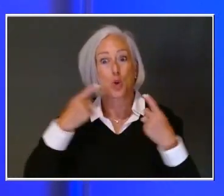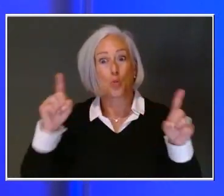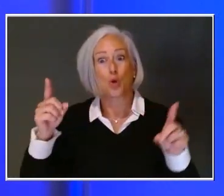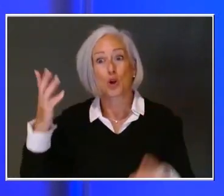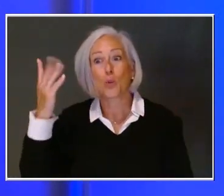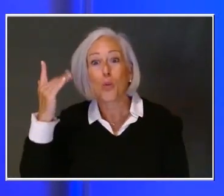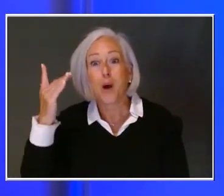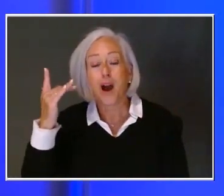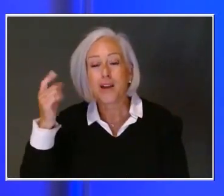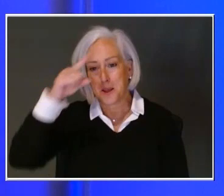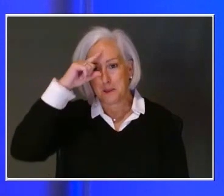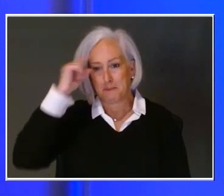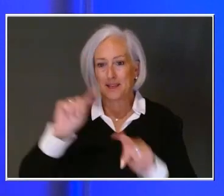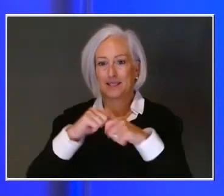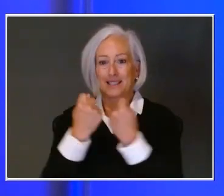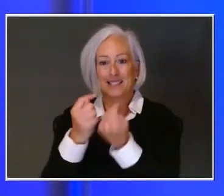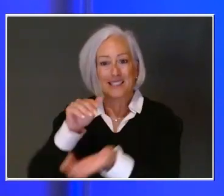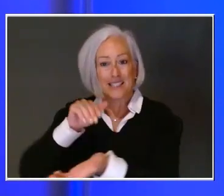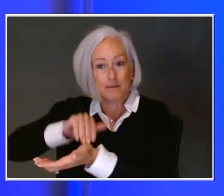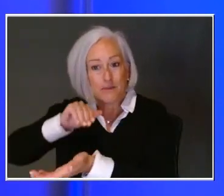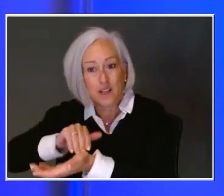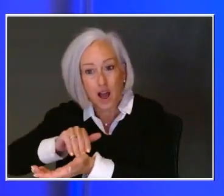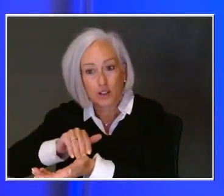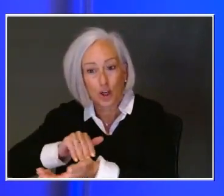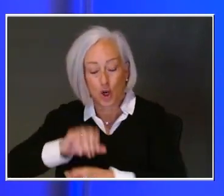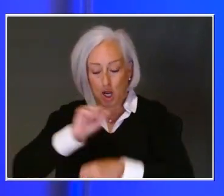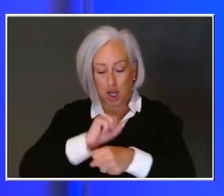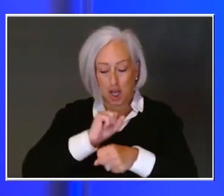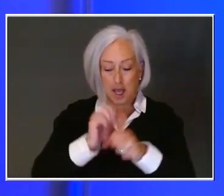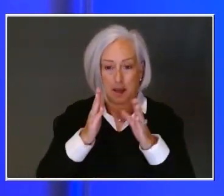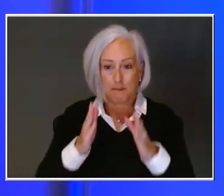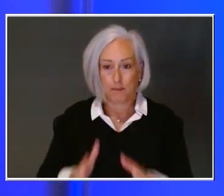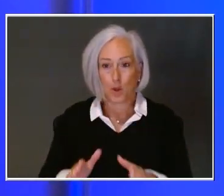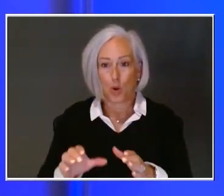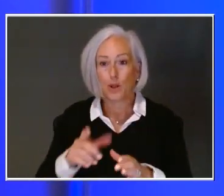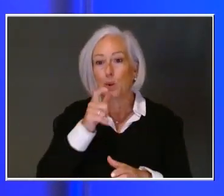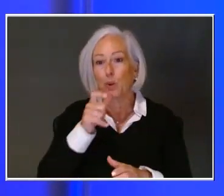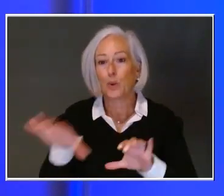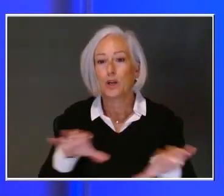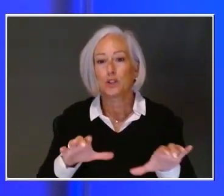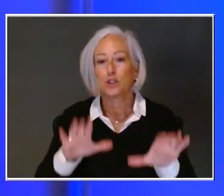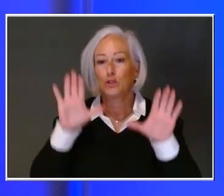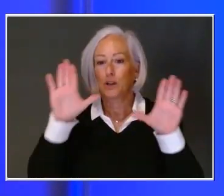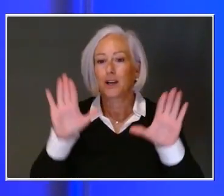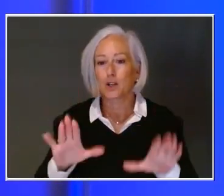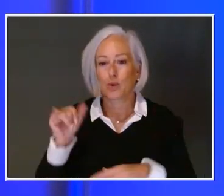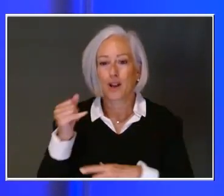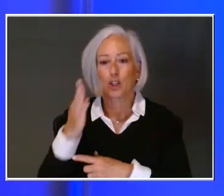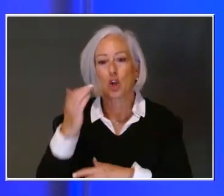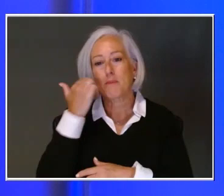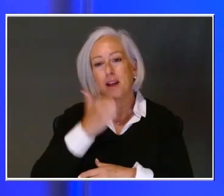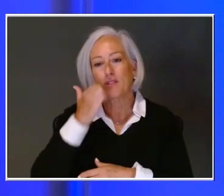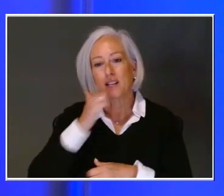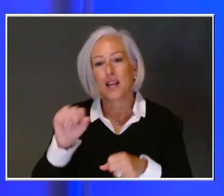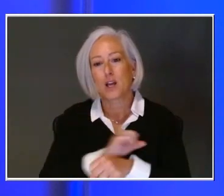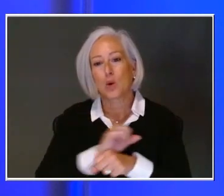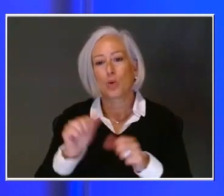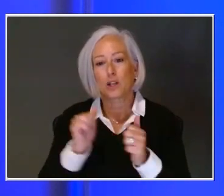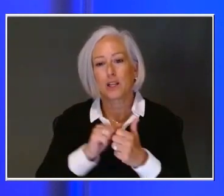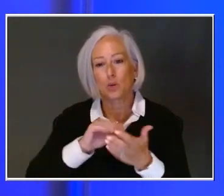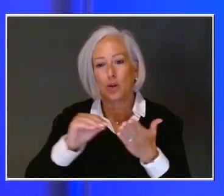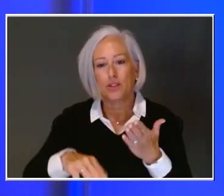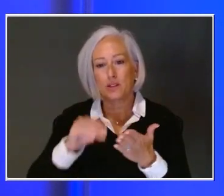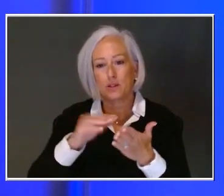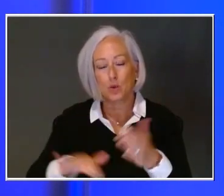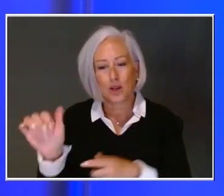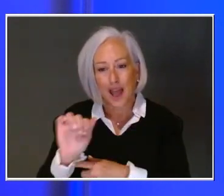team physicians, our employees who do an amazing job every day working with these student athletes, and the